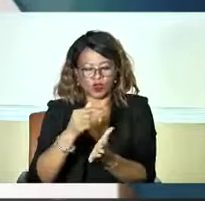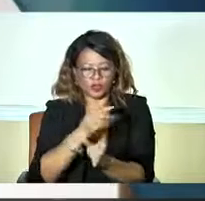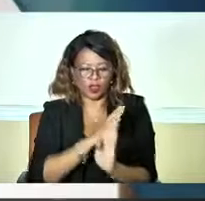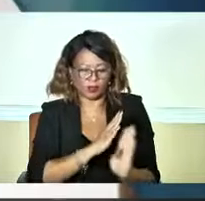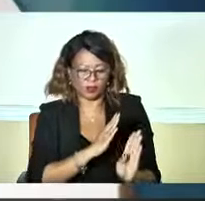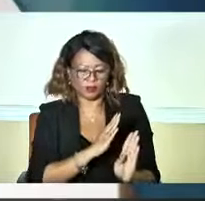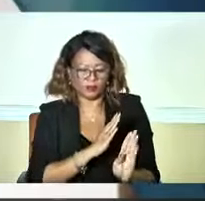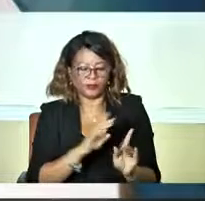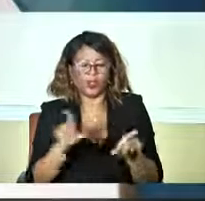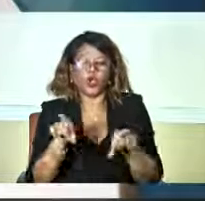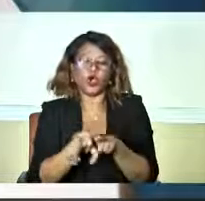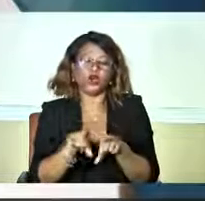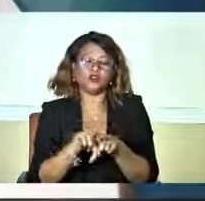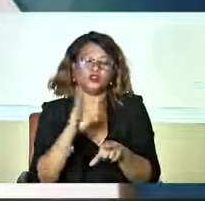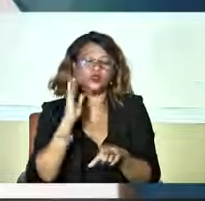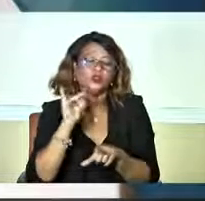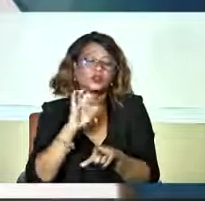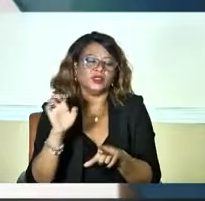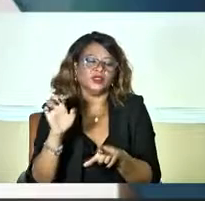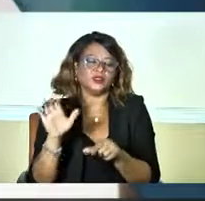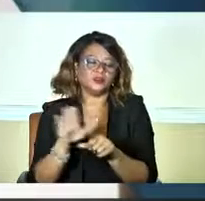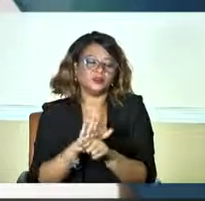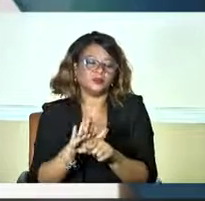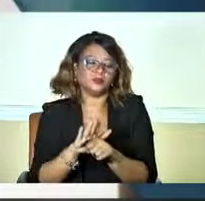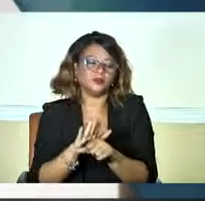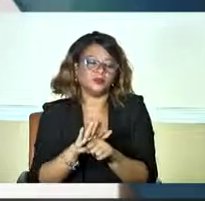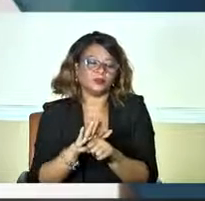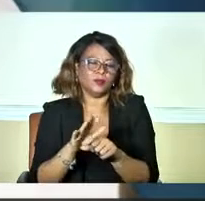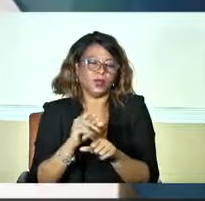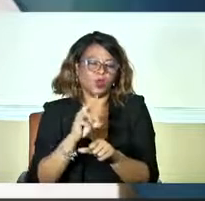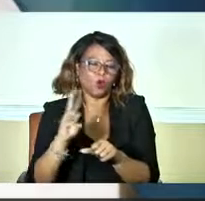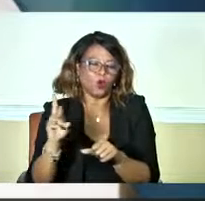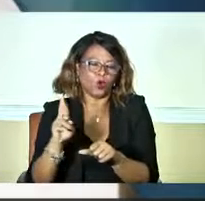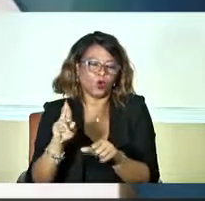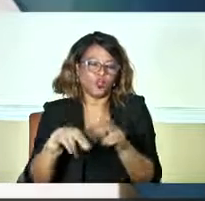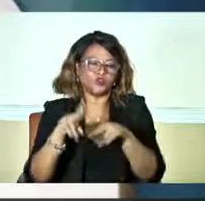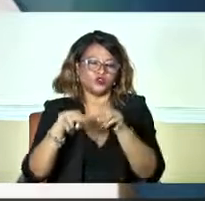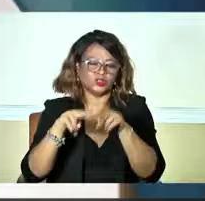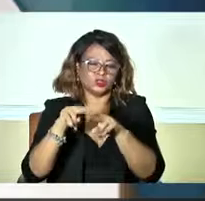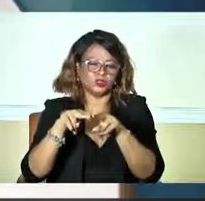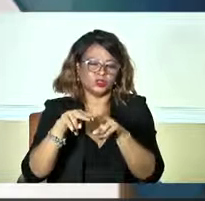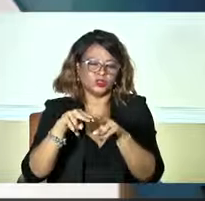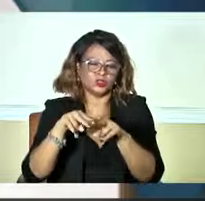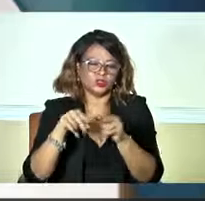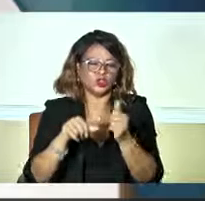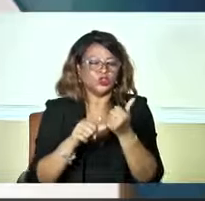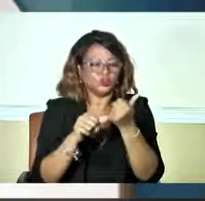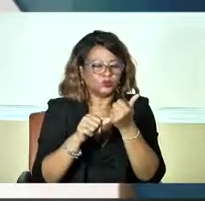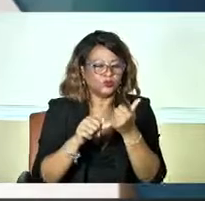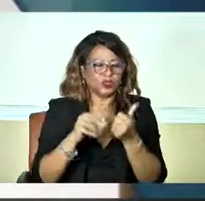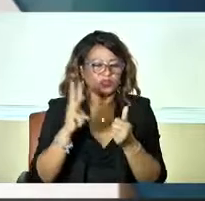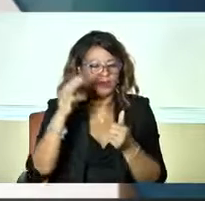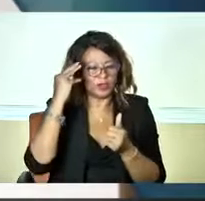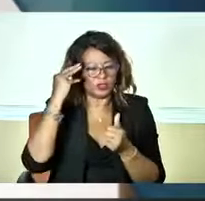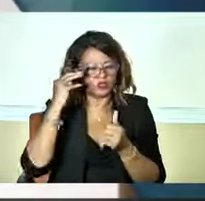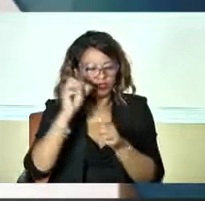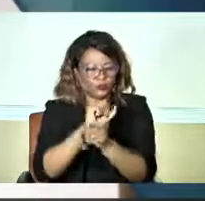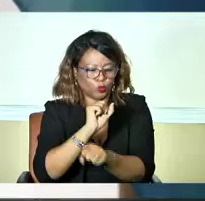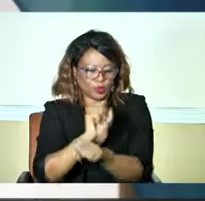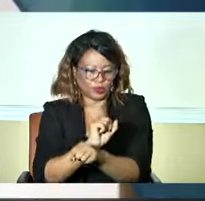Bahama also will be done by War Construction and supervised by the Ministry of Works.